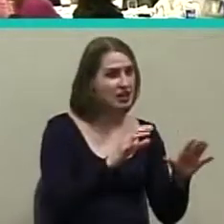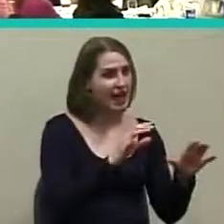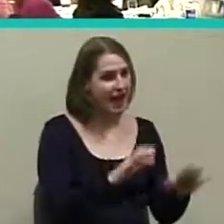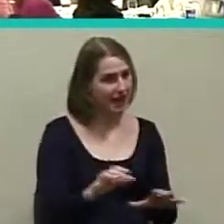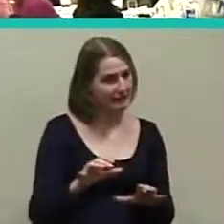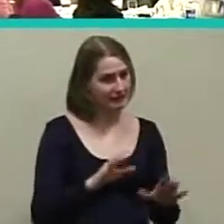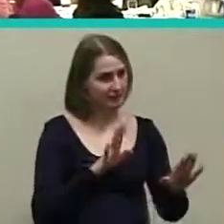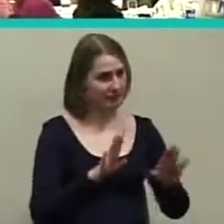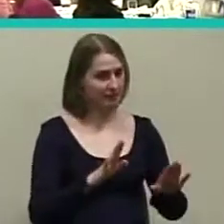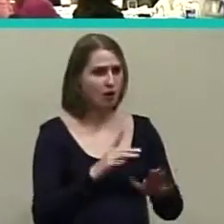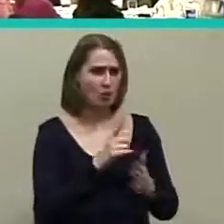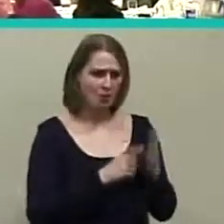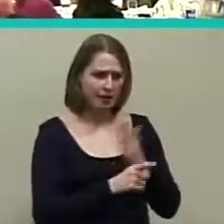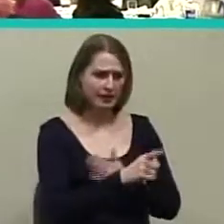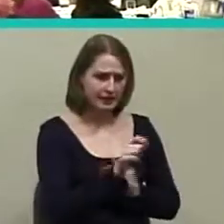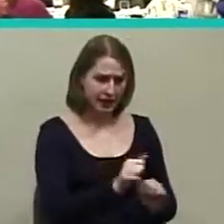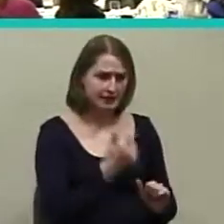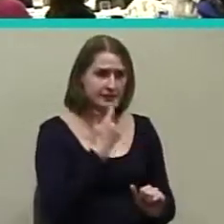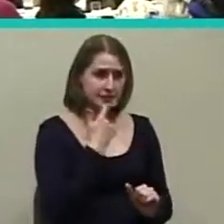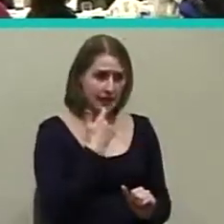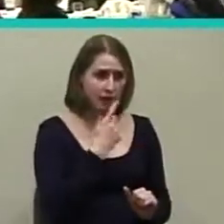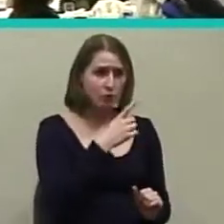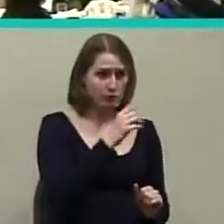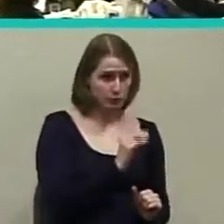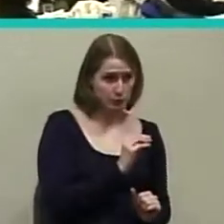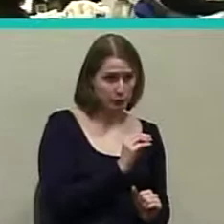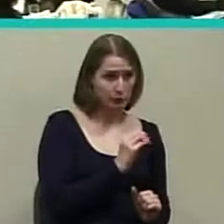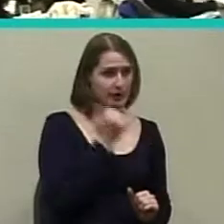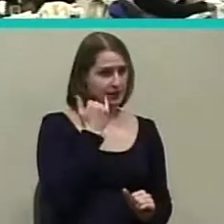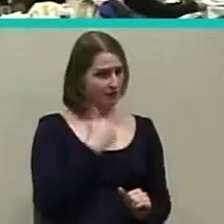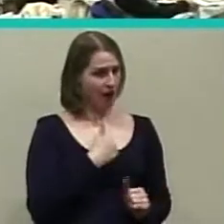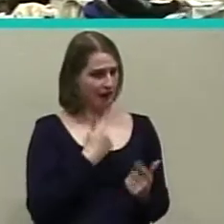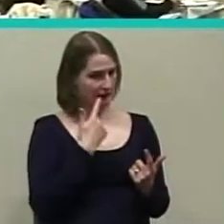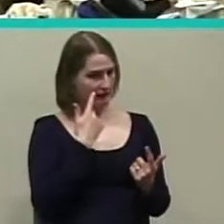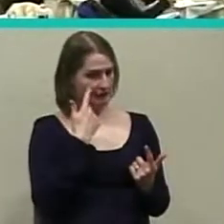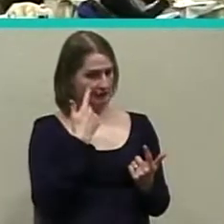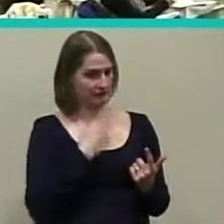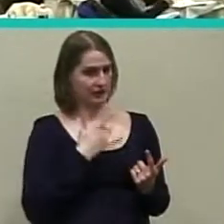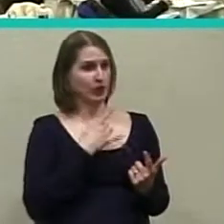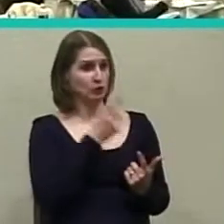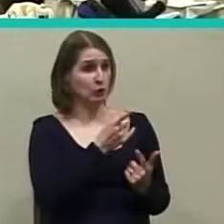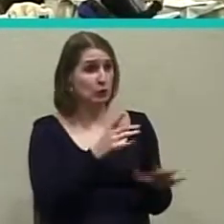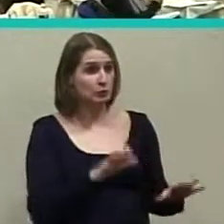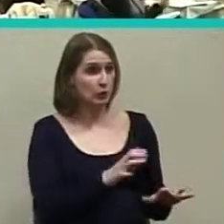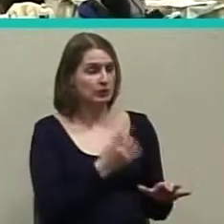what can he say or she say or do if I think you're doing something wrong?